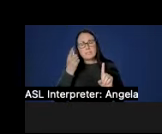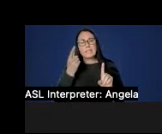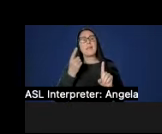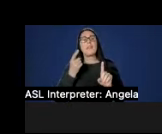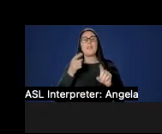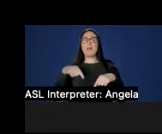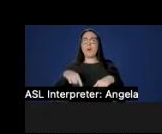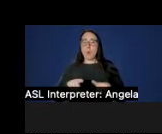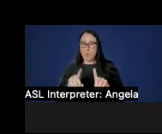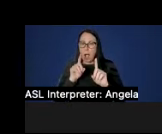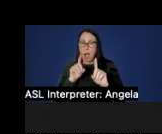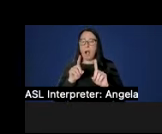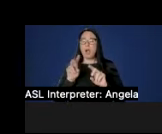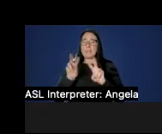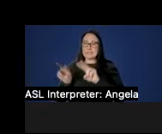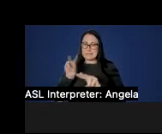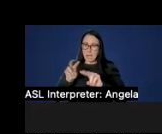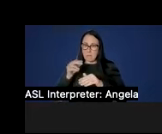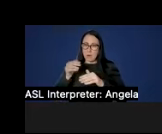informed consent. There's